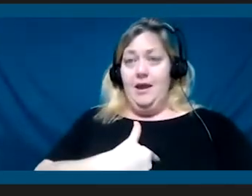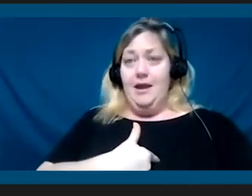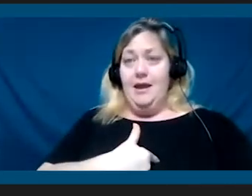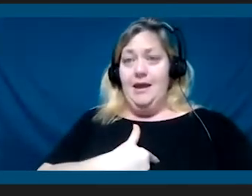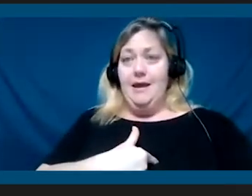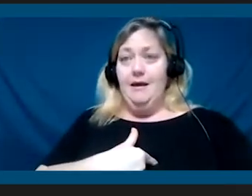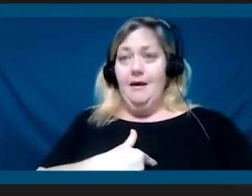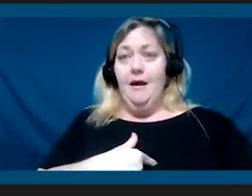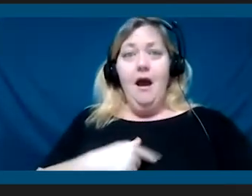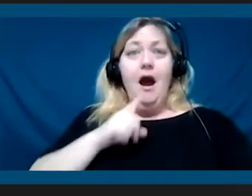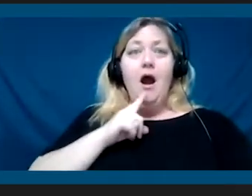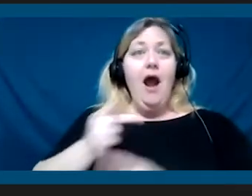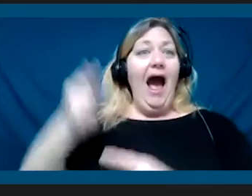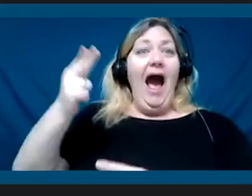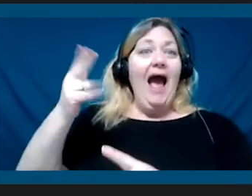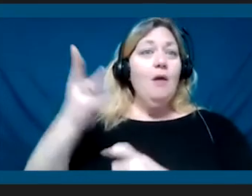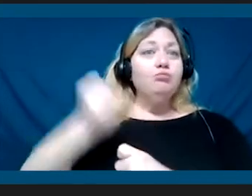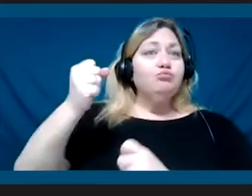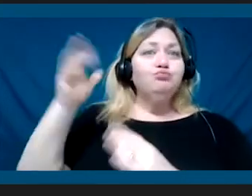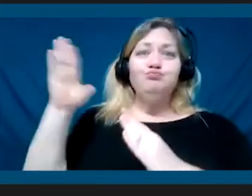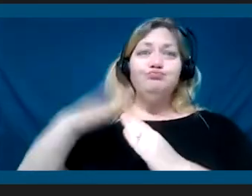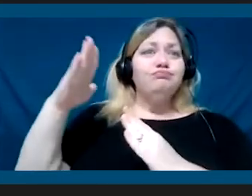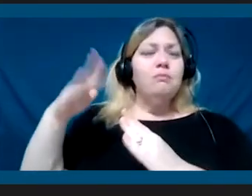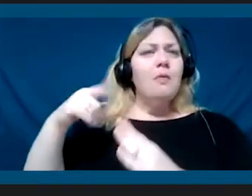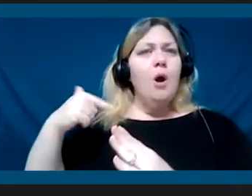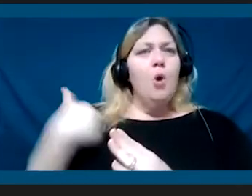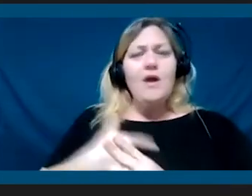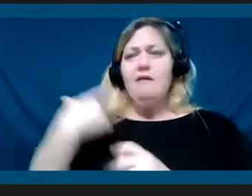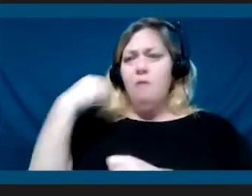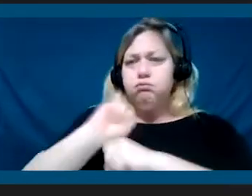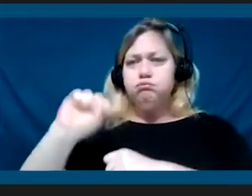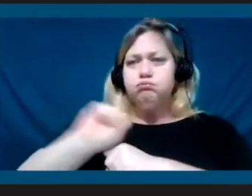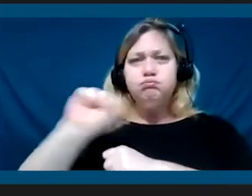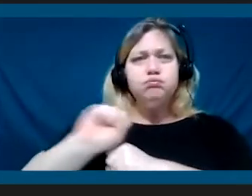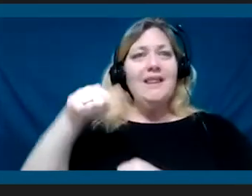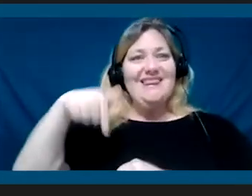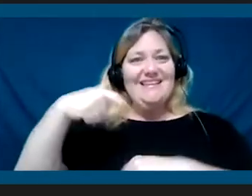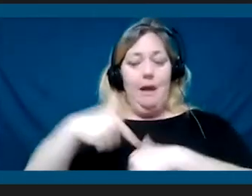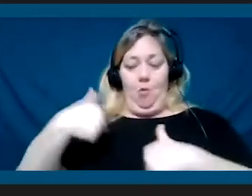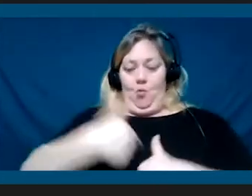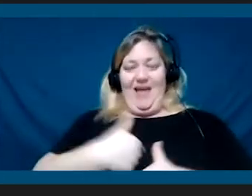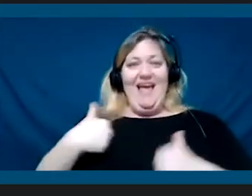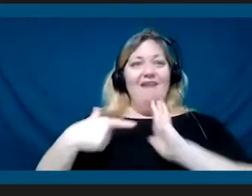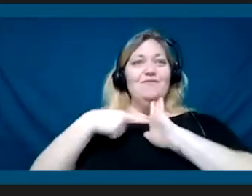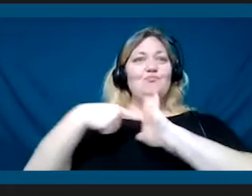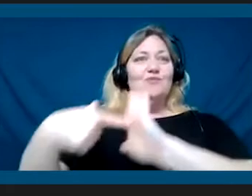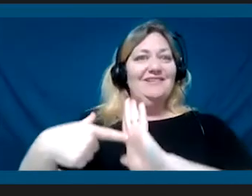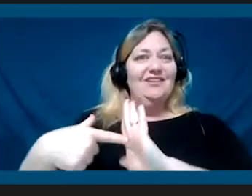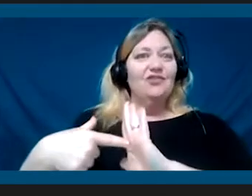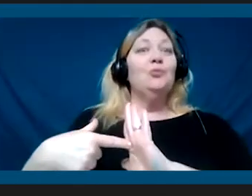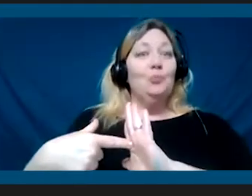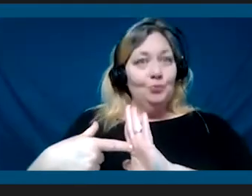high achievers. We've done the work, but this time we have representation. So